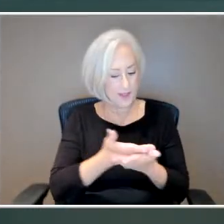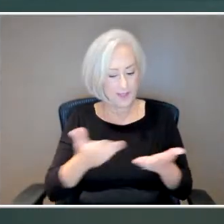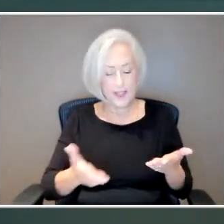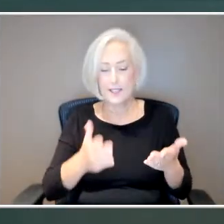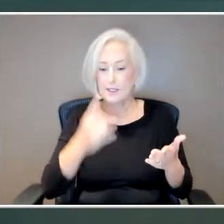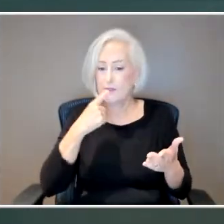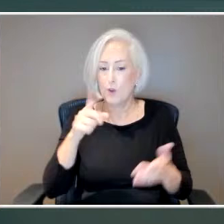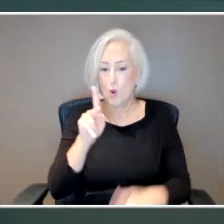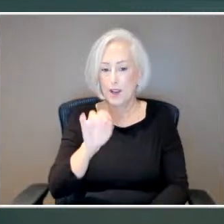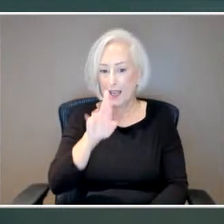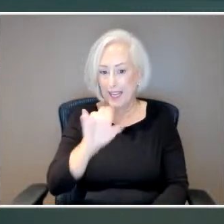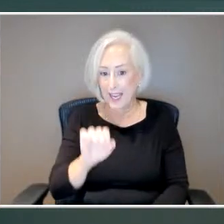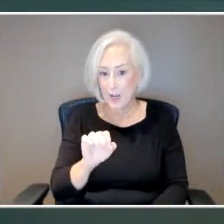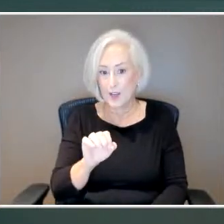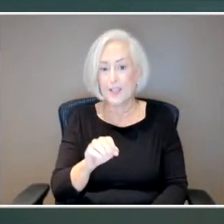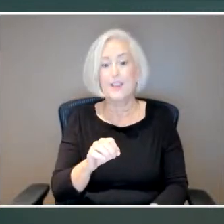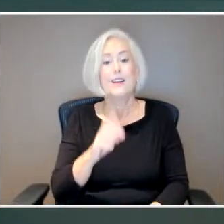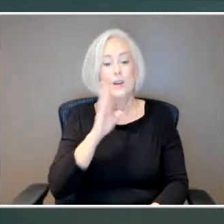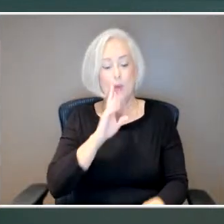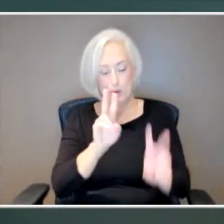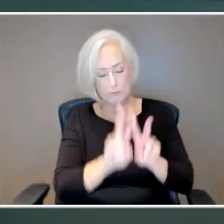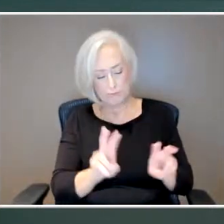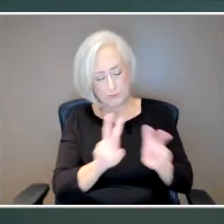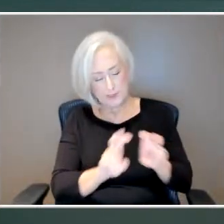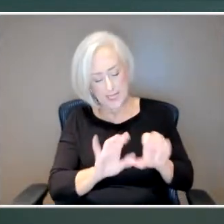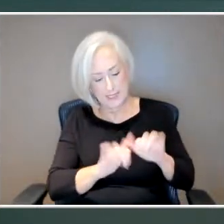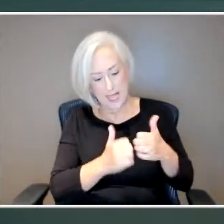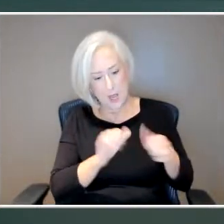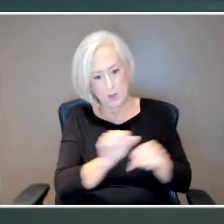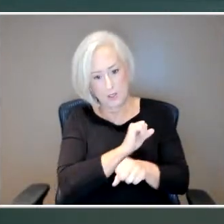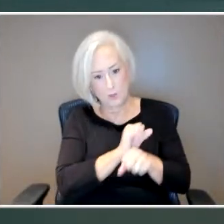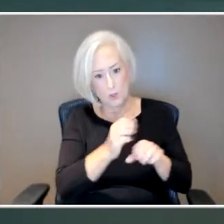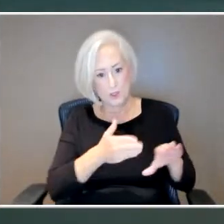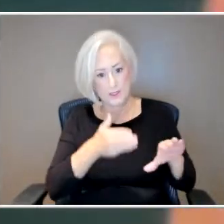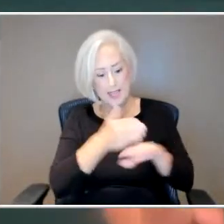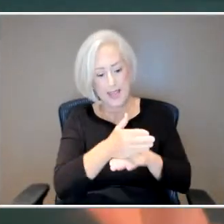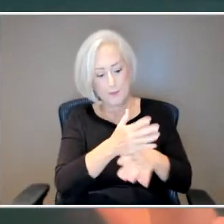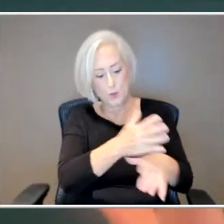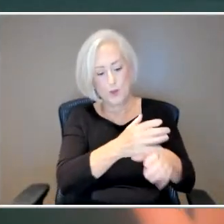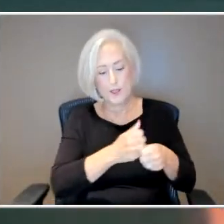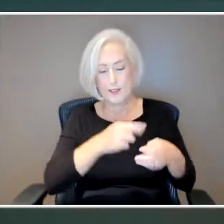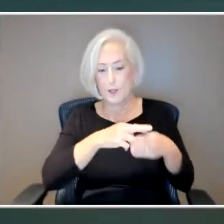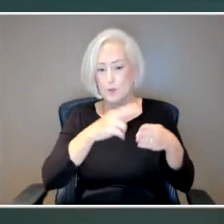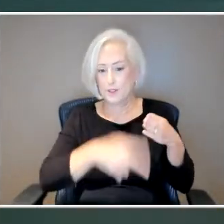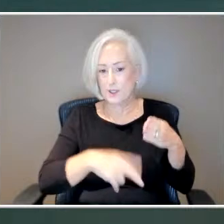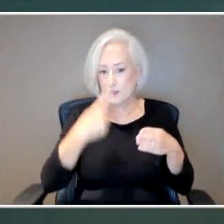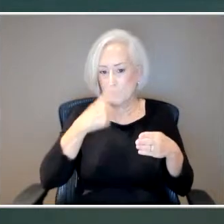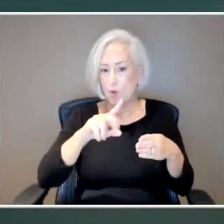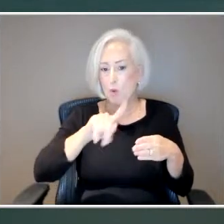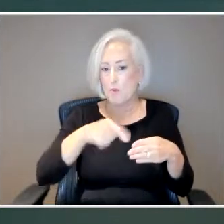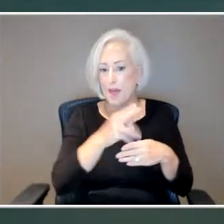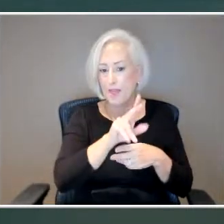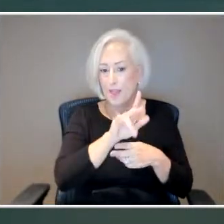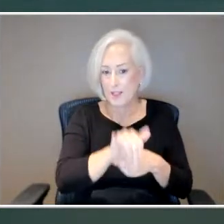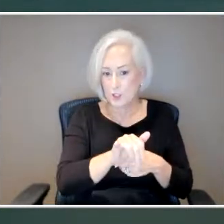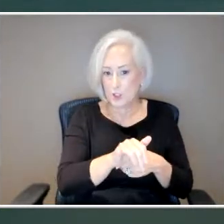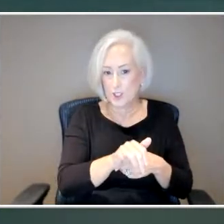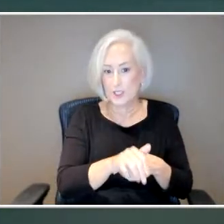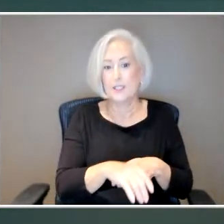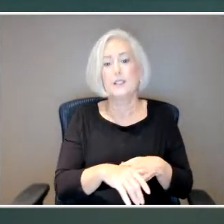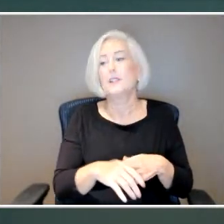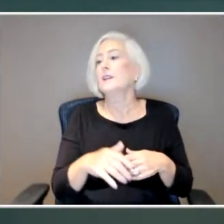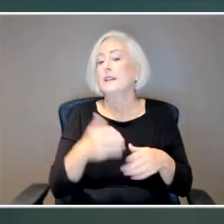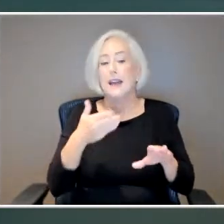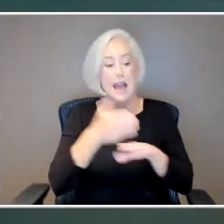well that works when we get the results of all of her pathology, and then we'll design treatments for after that. And we have lots of options with newer